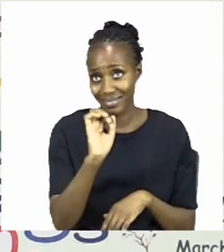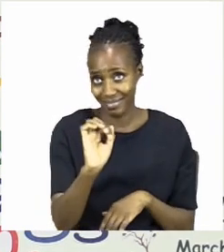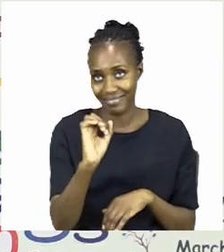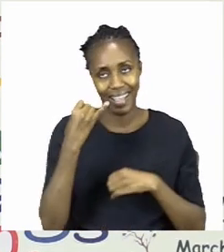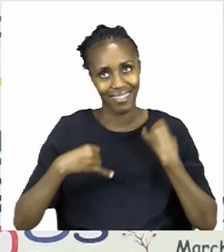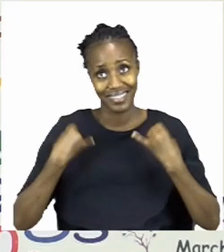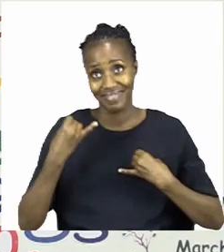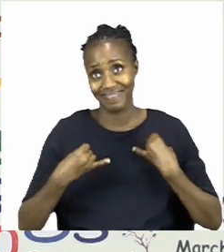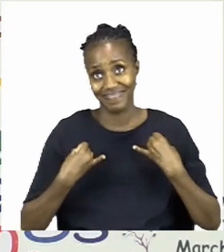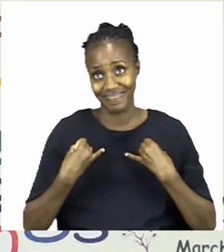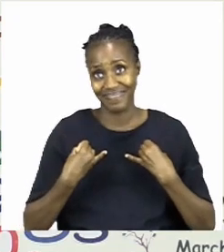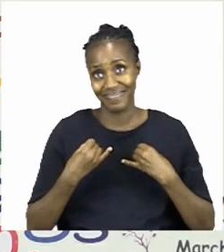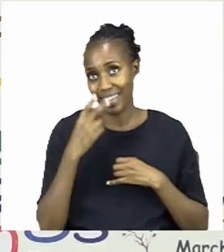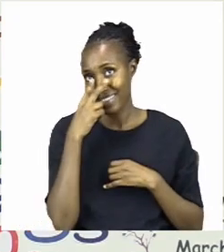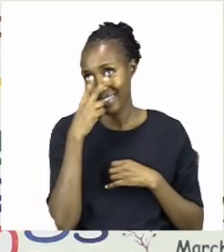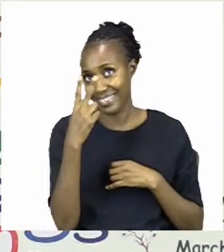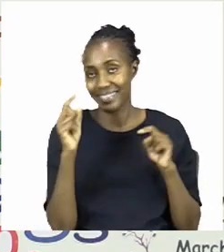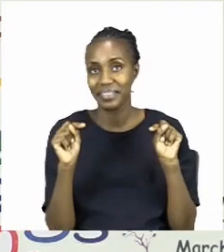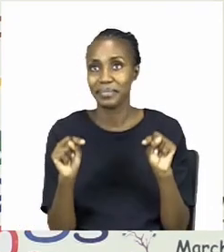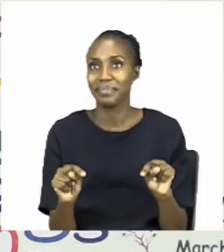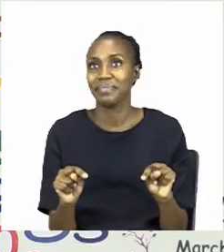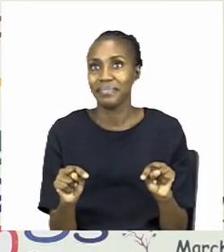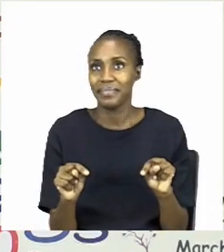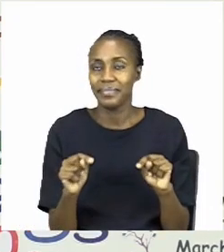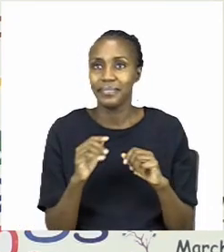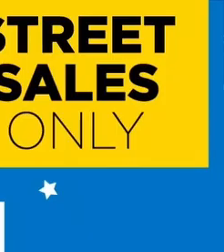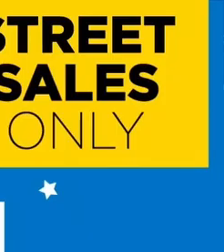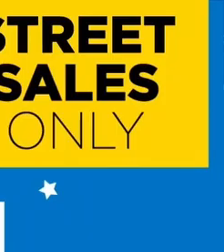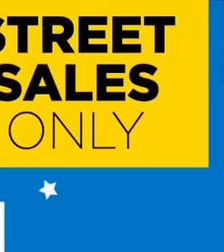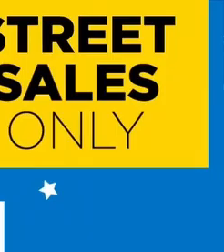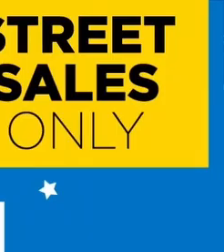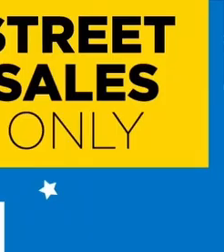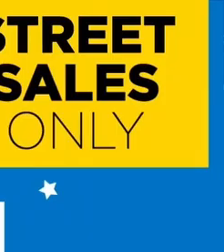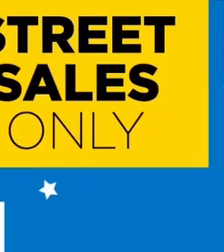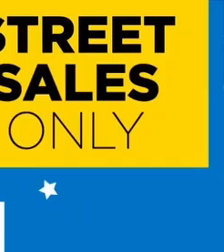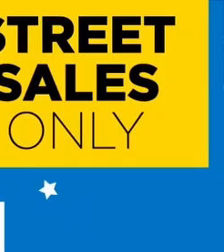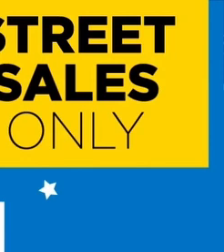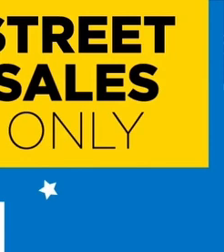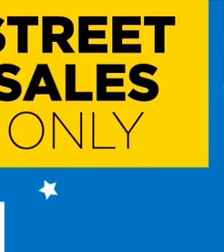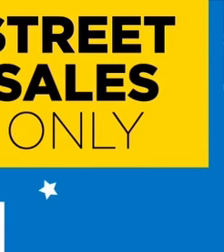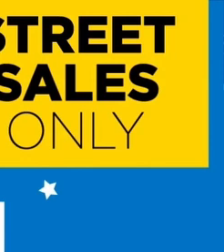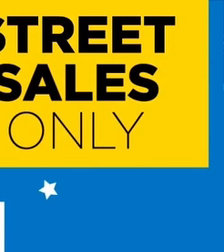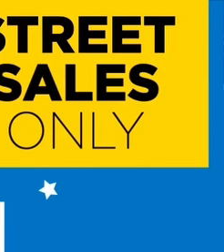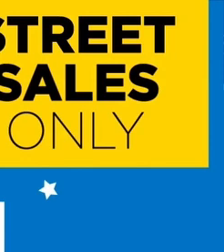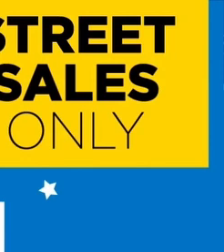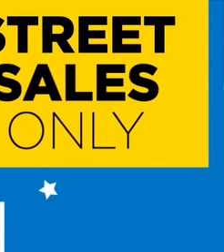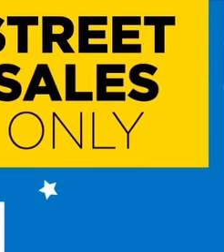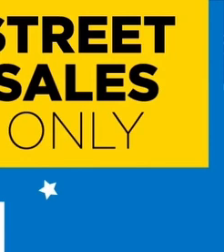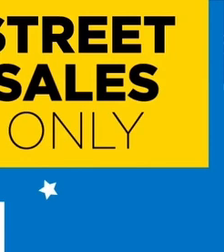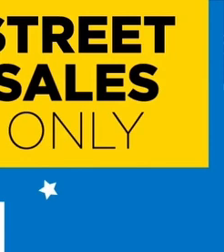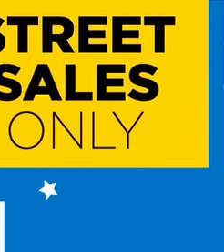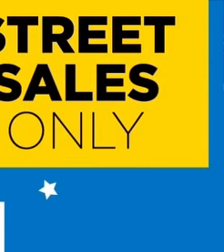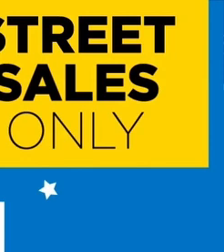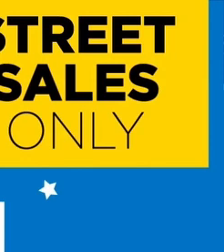fun, everyone. I will see you after the break. Follow us on MyZone Facebook Active Kids to watch your